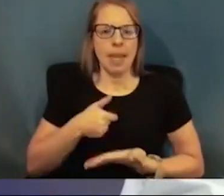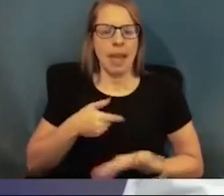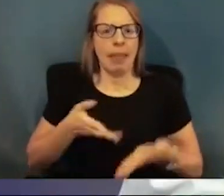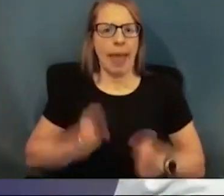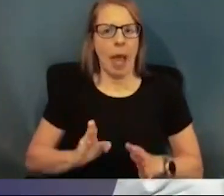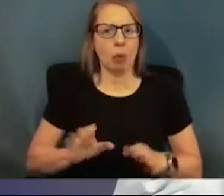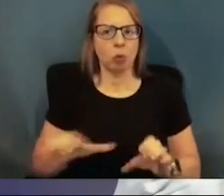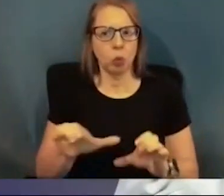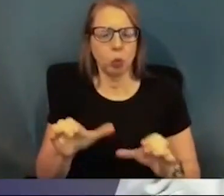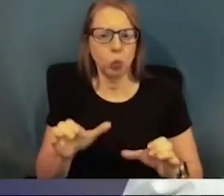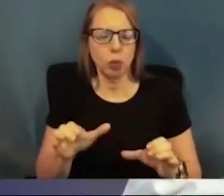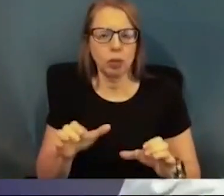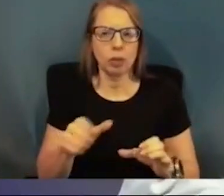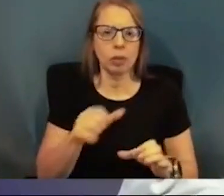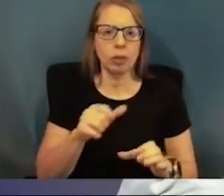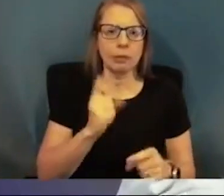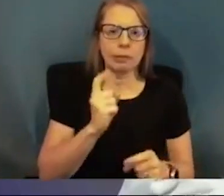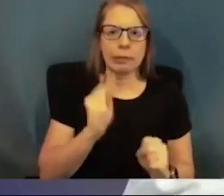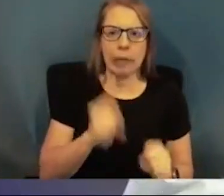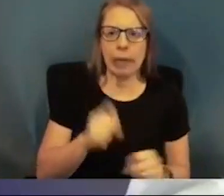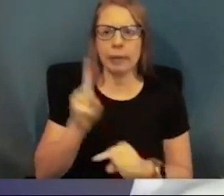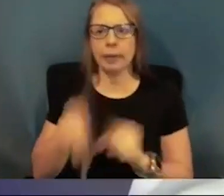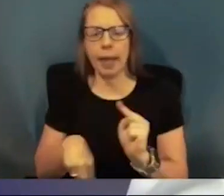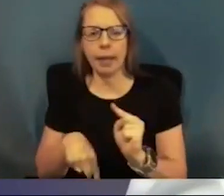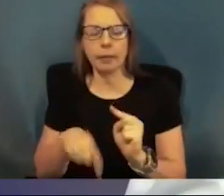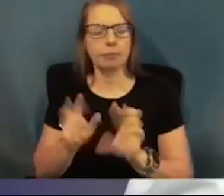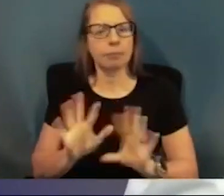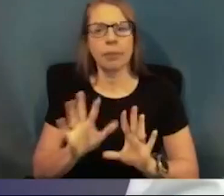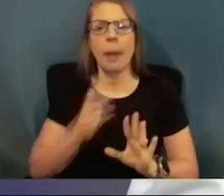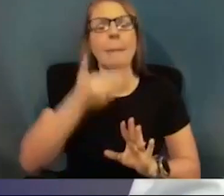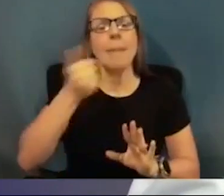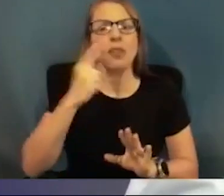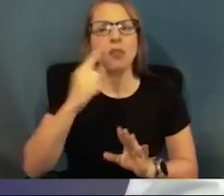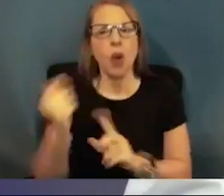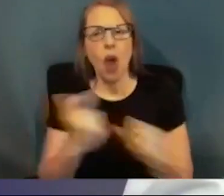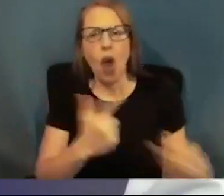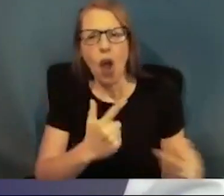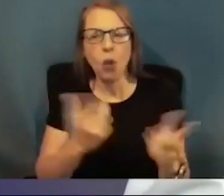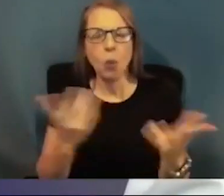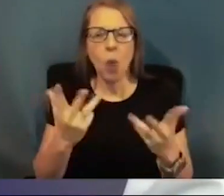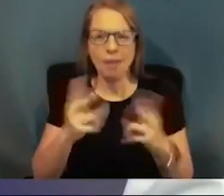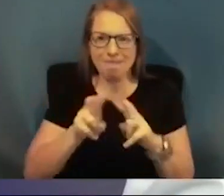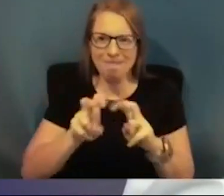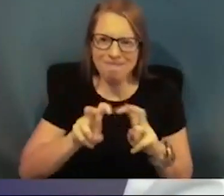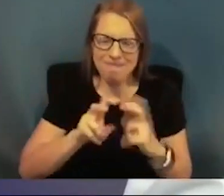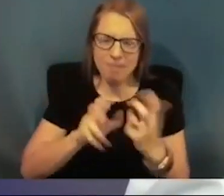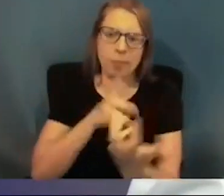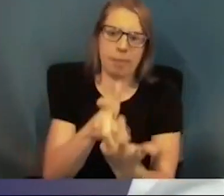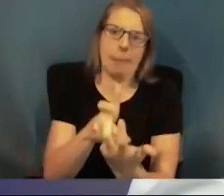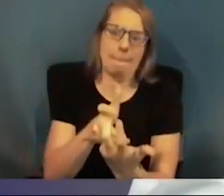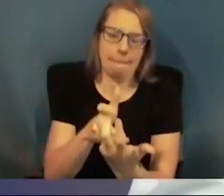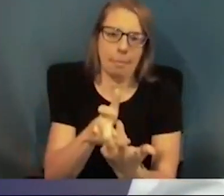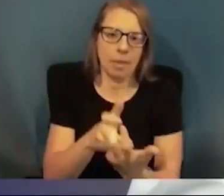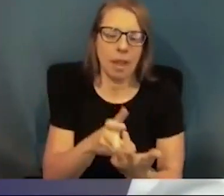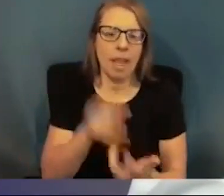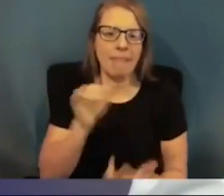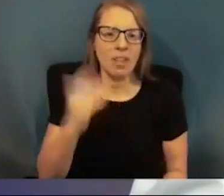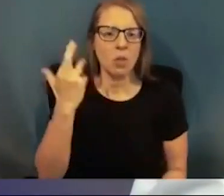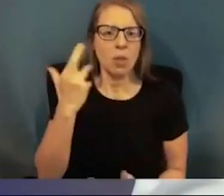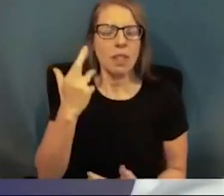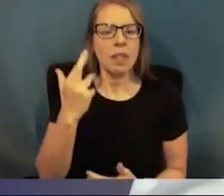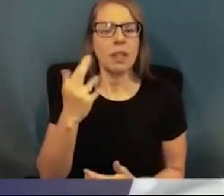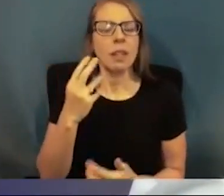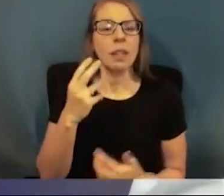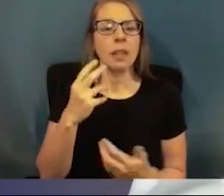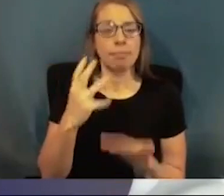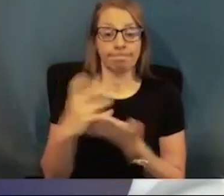do, but what is the best for everybody. And I think that's the whole reason when they got the vaccine and said,